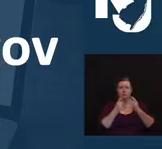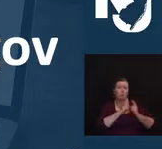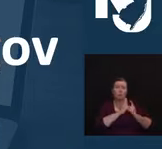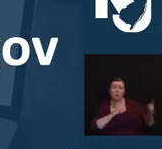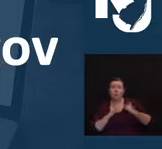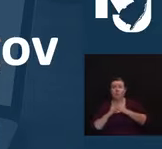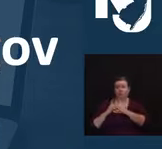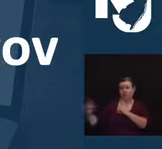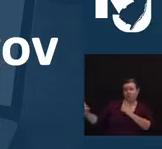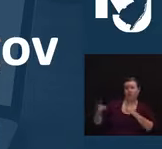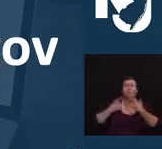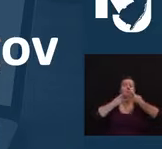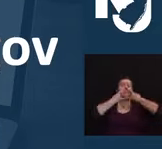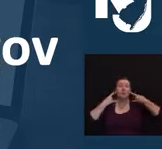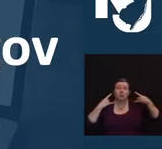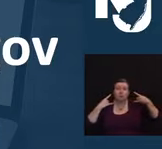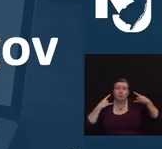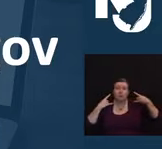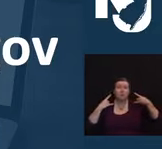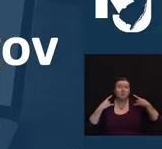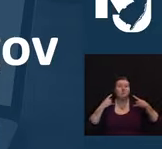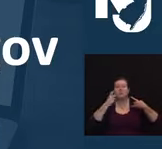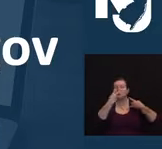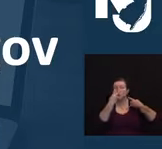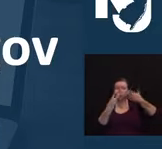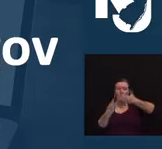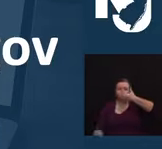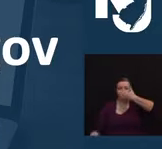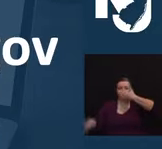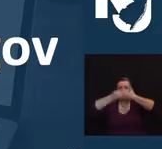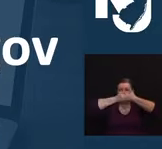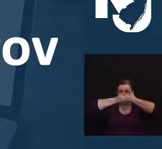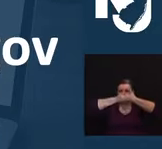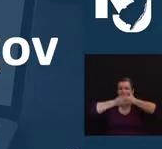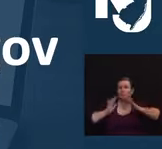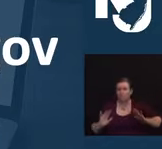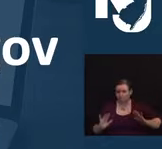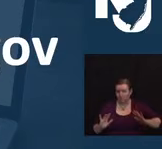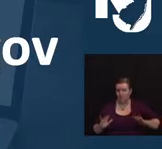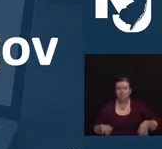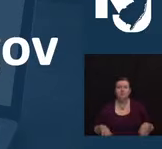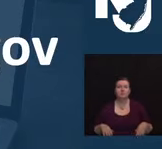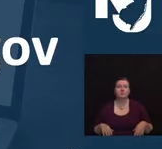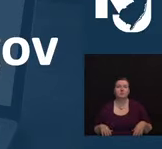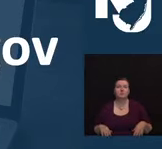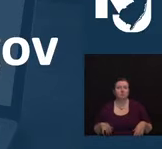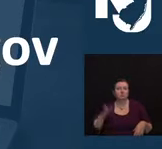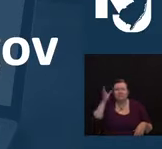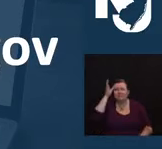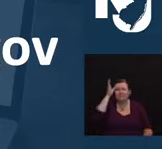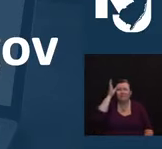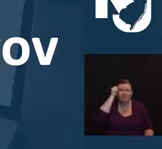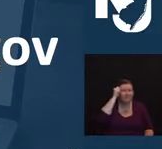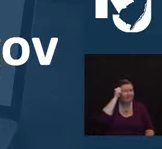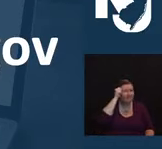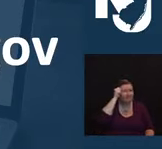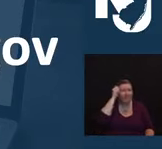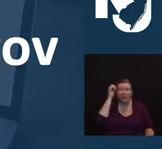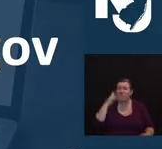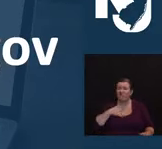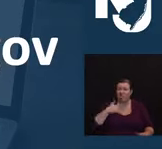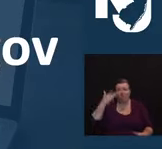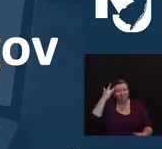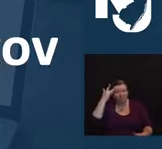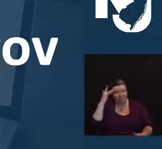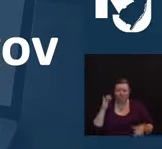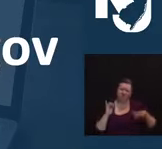getting vaccinated as soon as we can, using common sense, take yourself off the field. If you don't feel well, you've been exposed, get tested at the